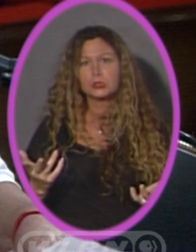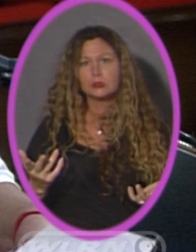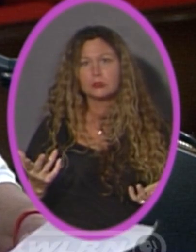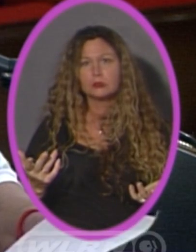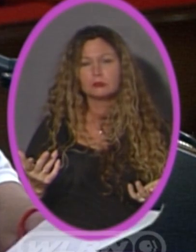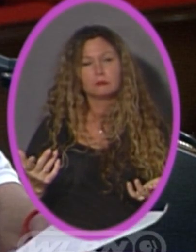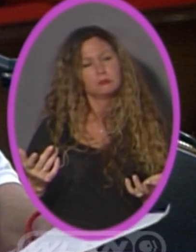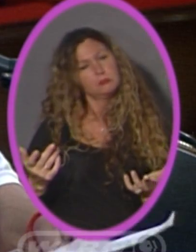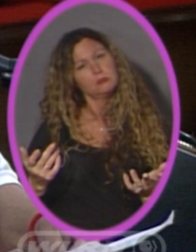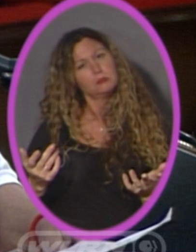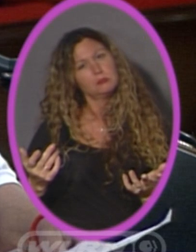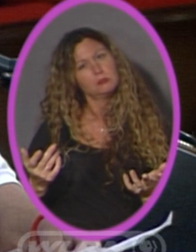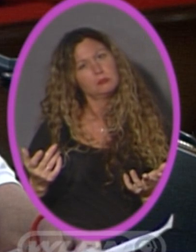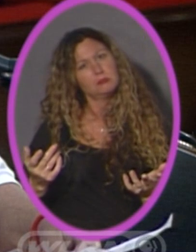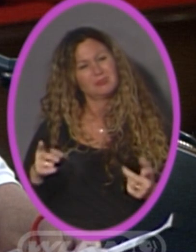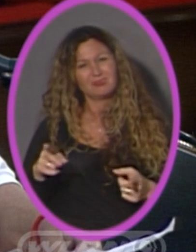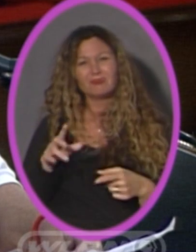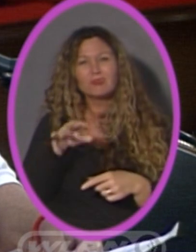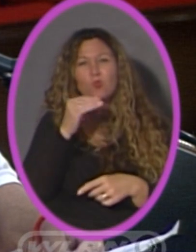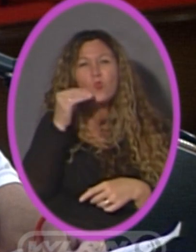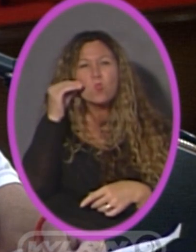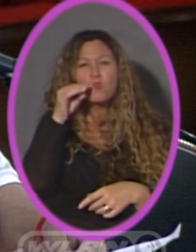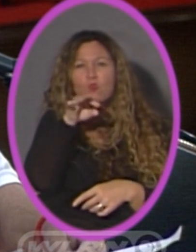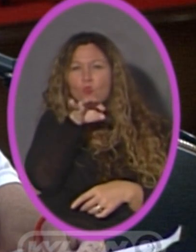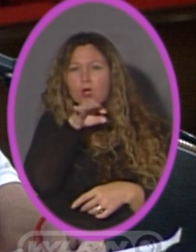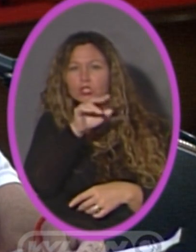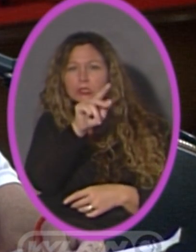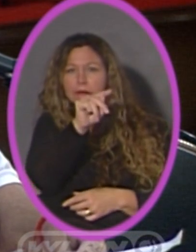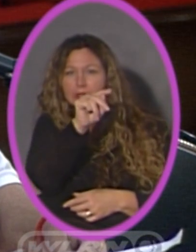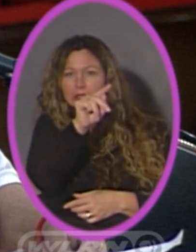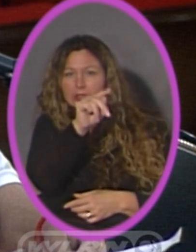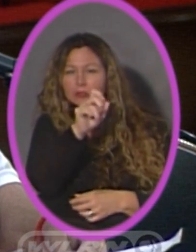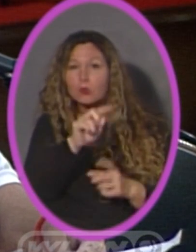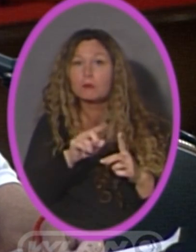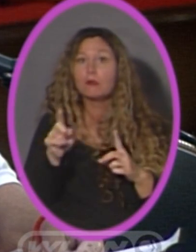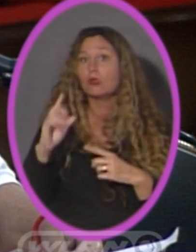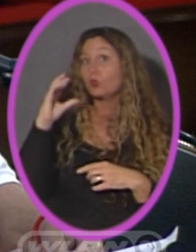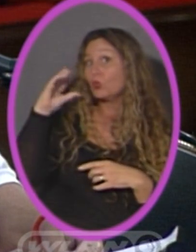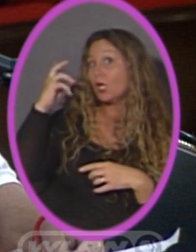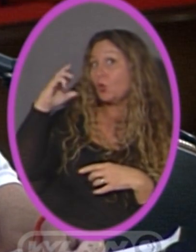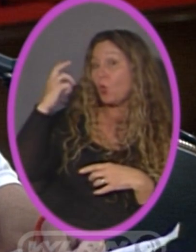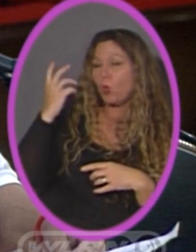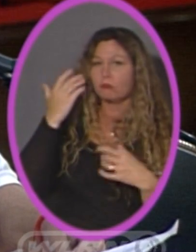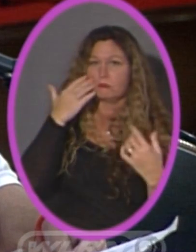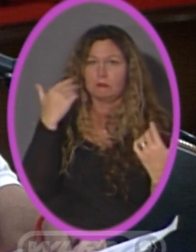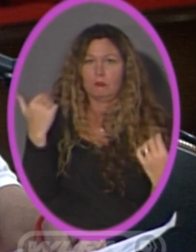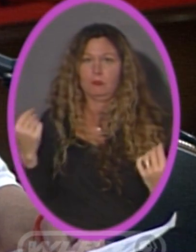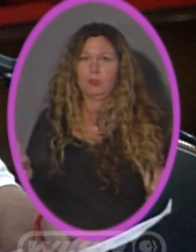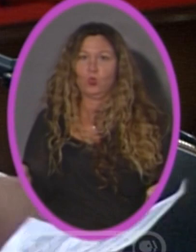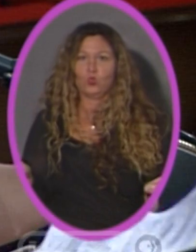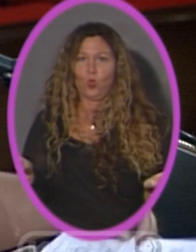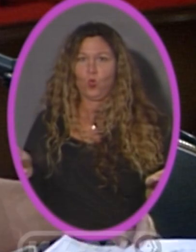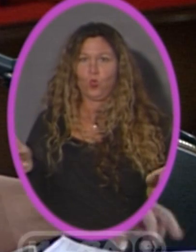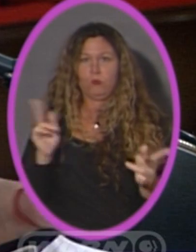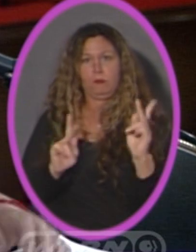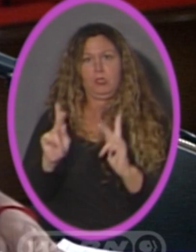When people are listening on television or the radio, they do not see this. The audience is not sleeping. We're just not allowed to clap.